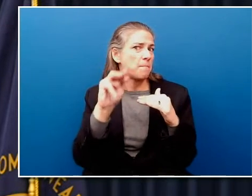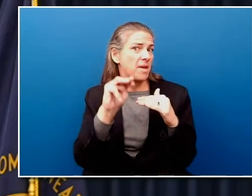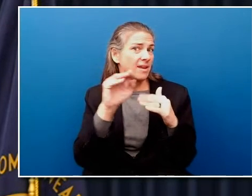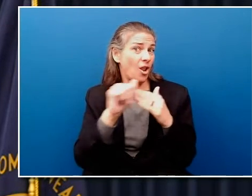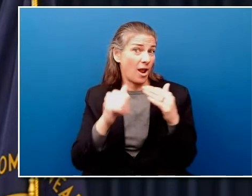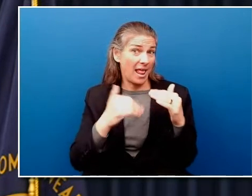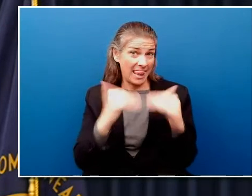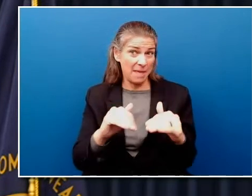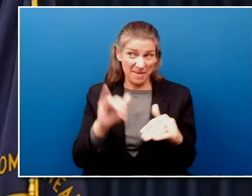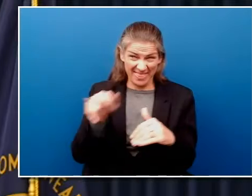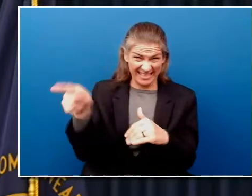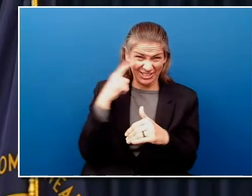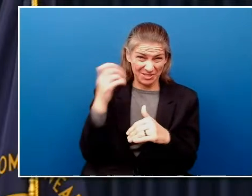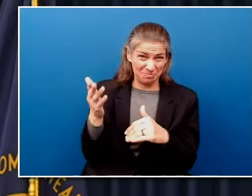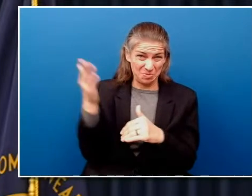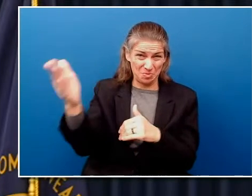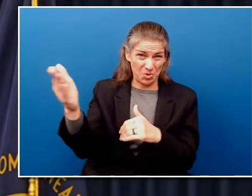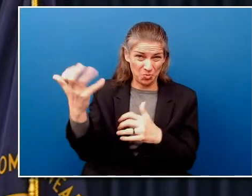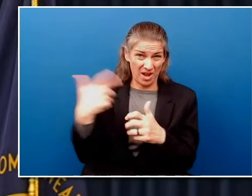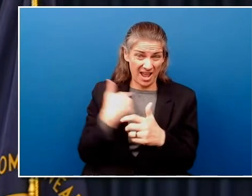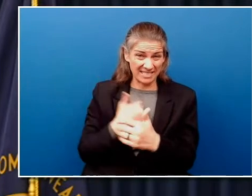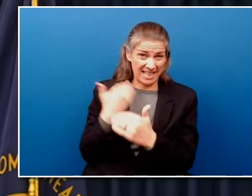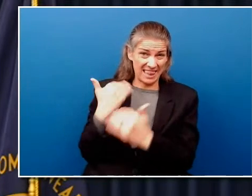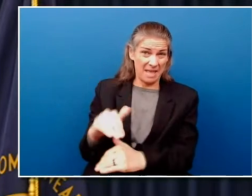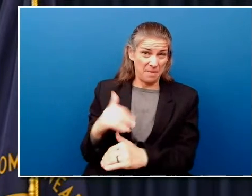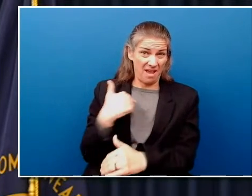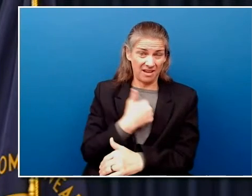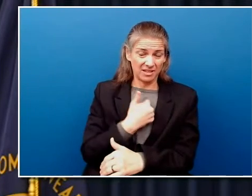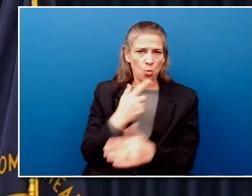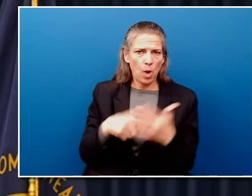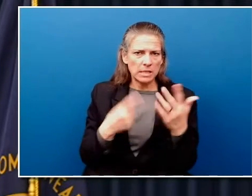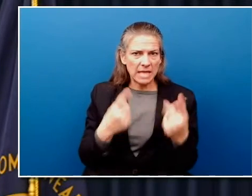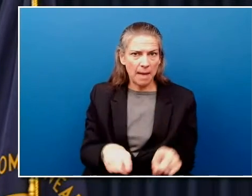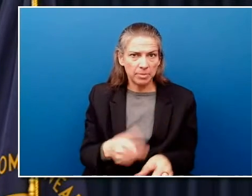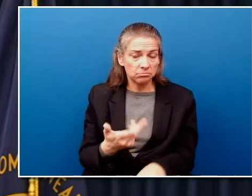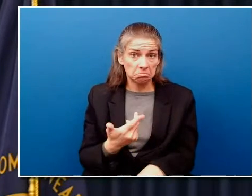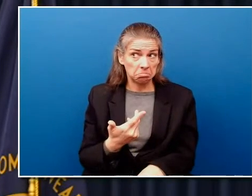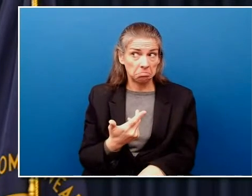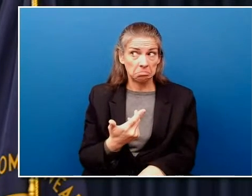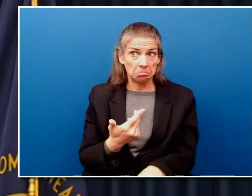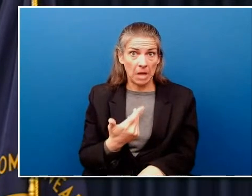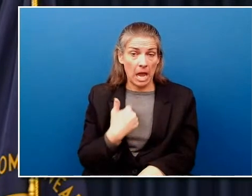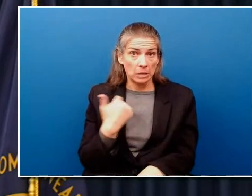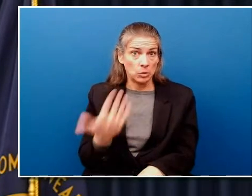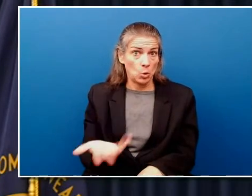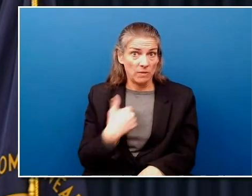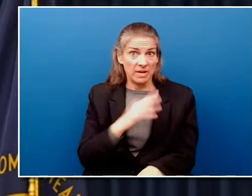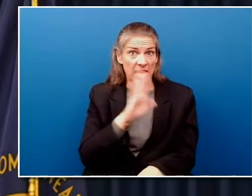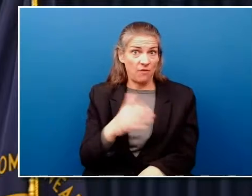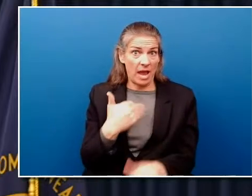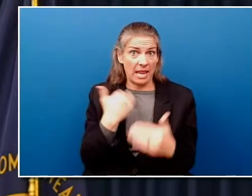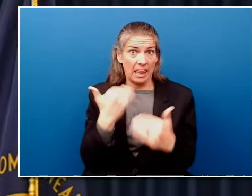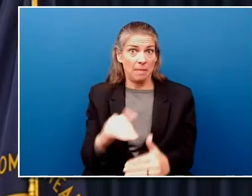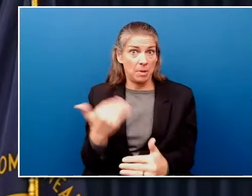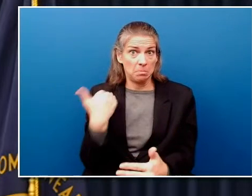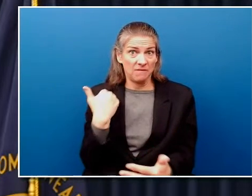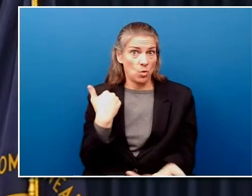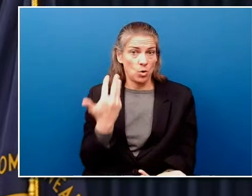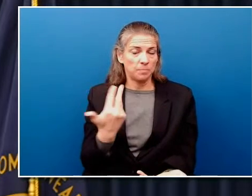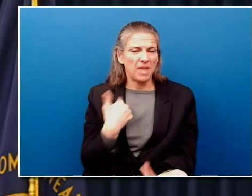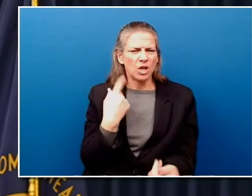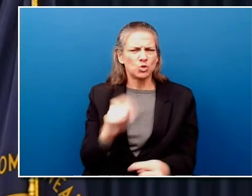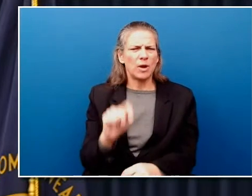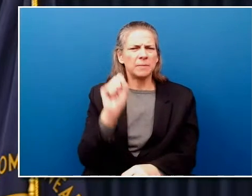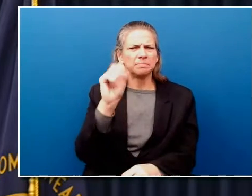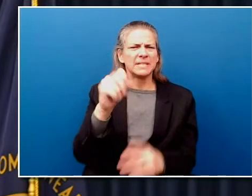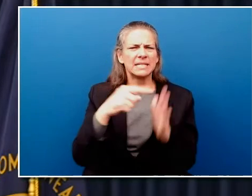put in for the first time? It's never happened before because there's never been the limit. I tried to give an example the other day about